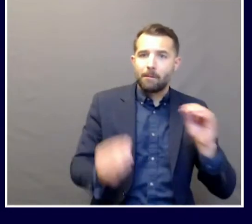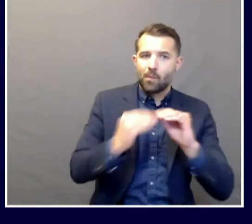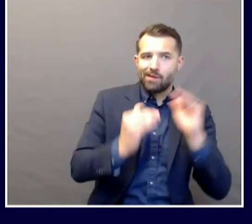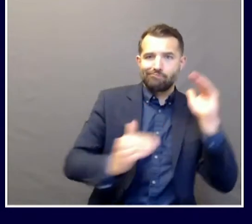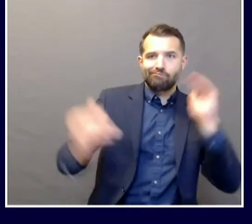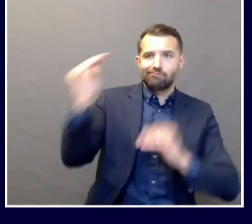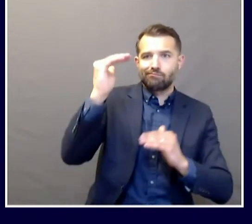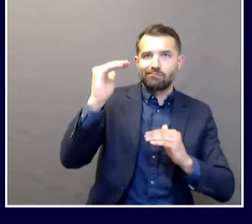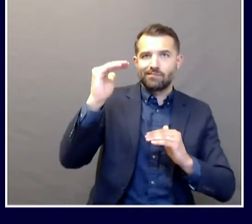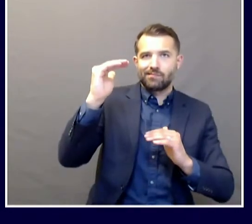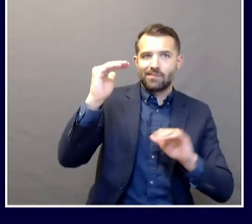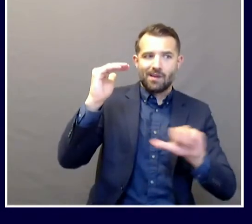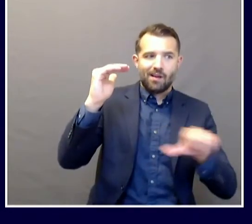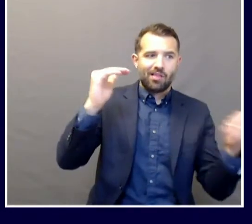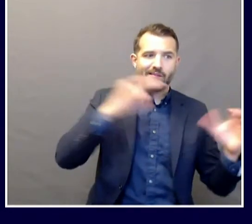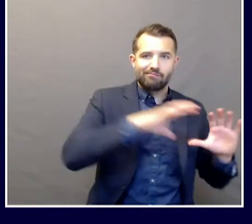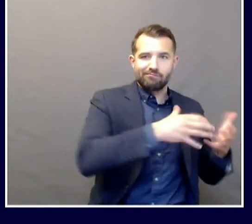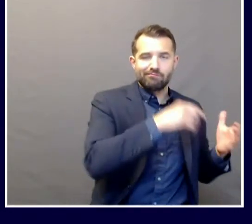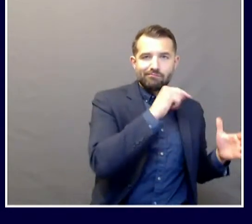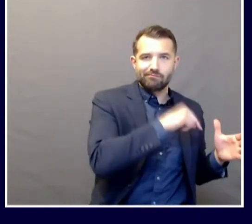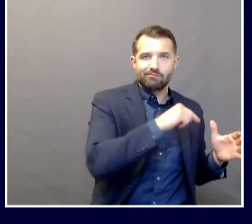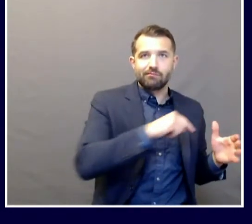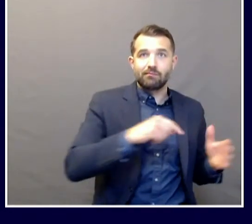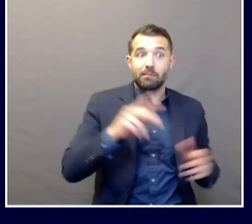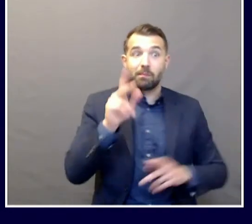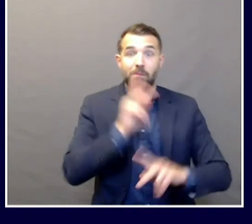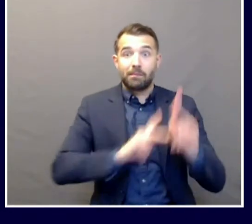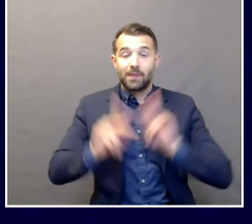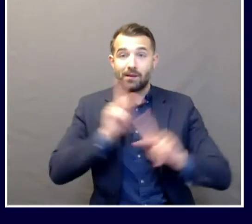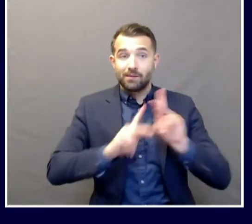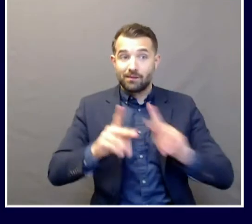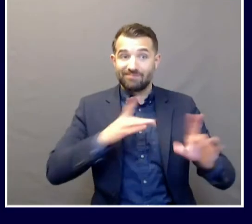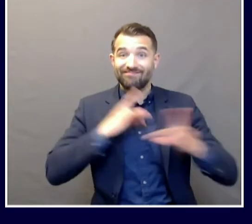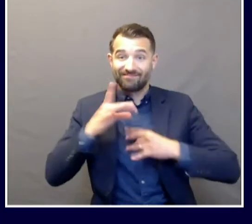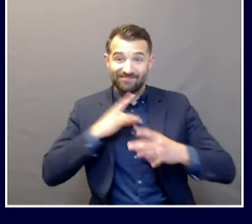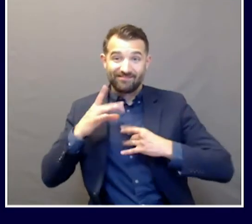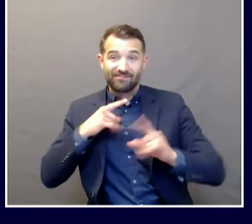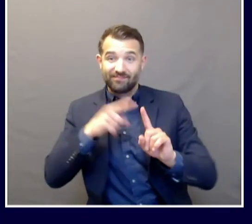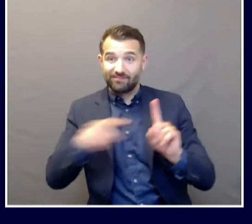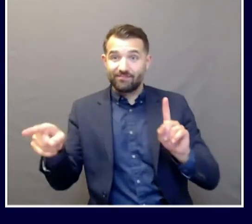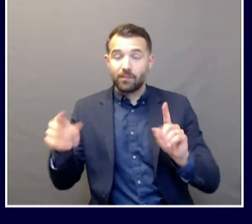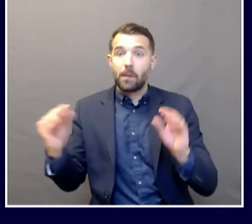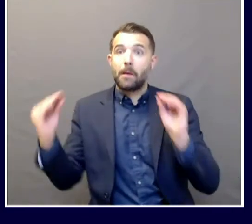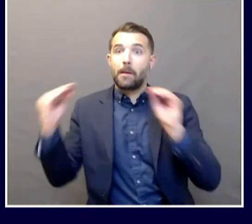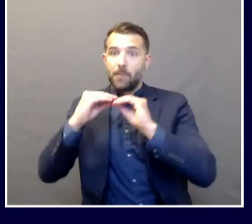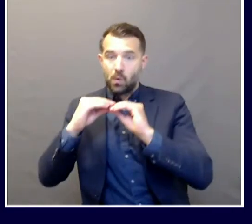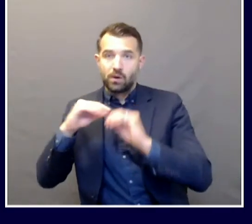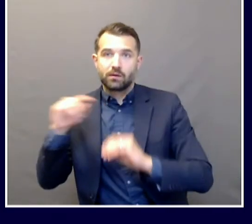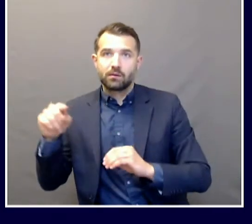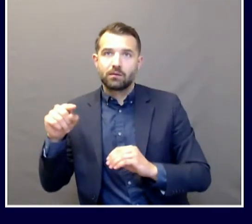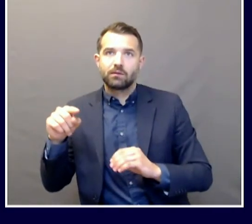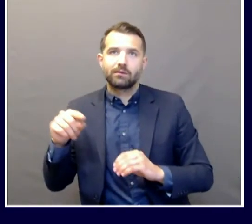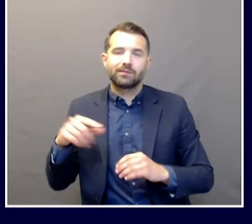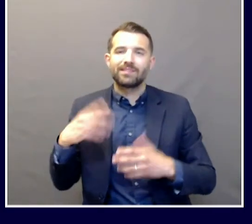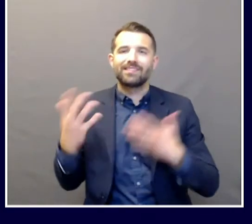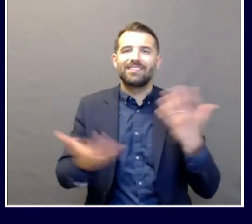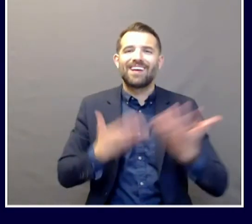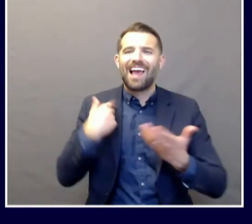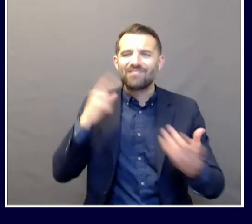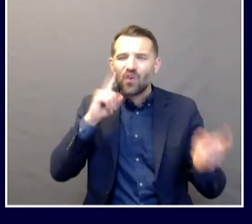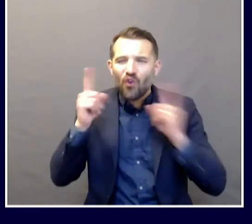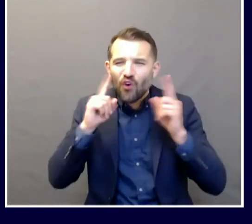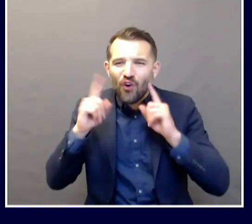need to go to get the vaccine? We've anecdotally heard that, some of the volunteers haven't seen a ton of